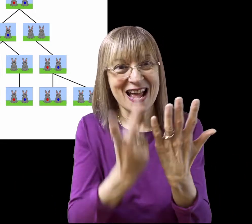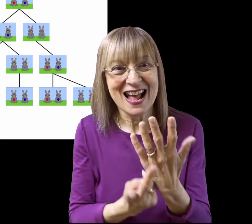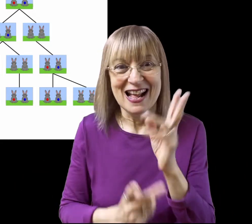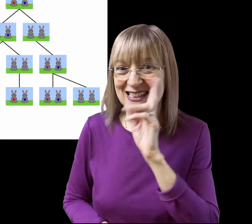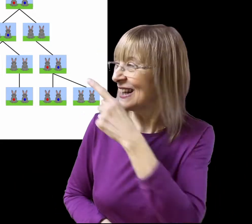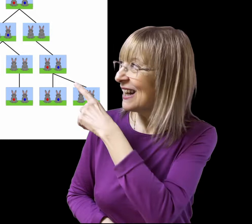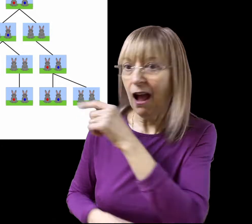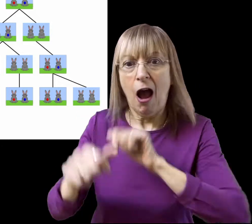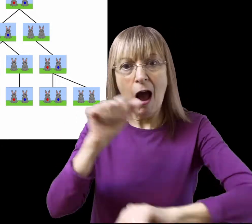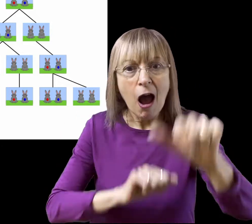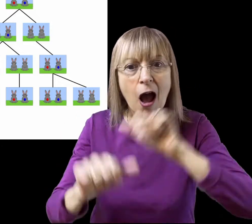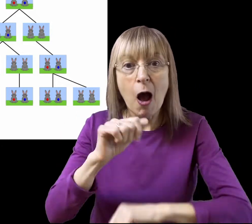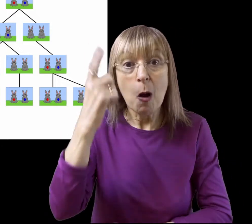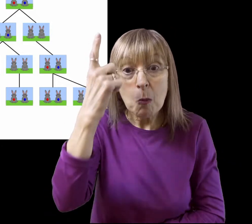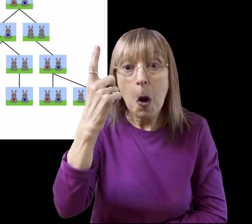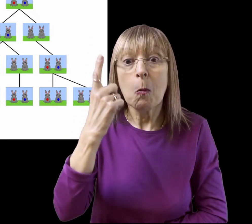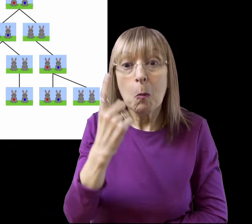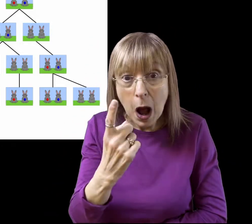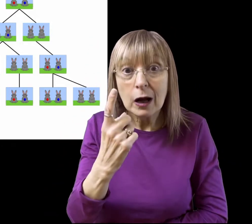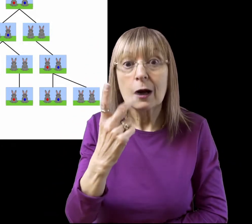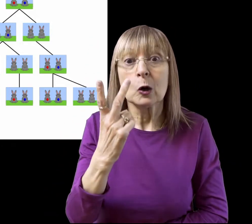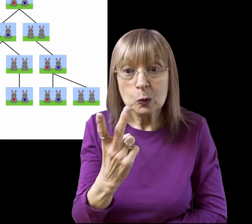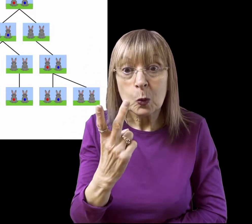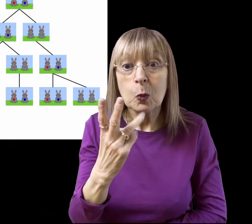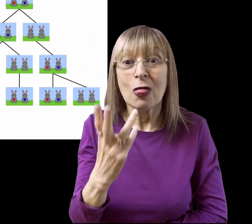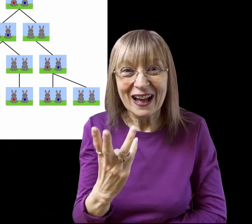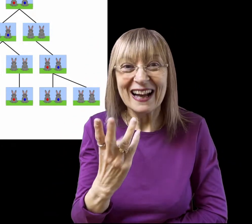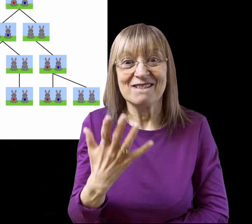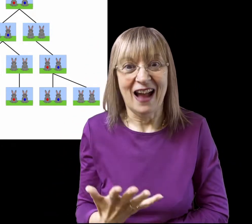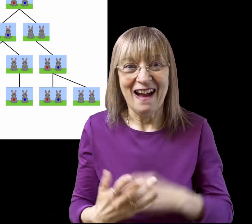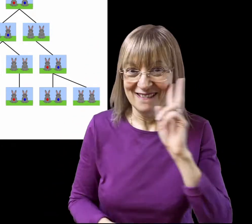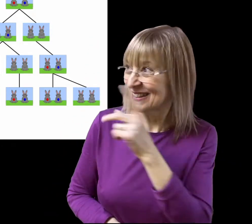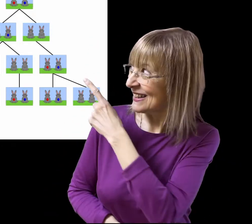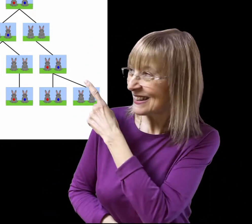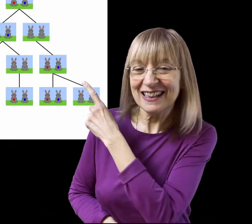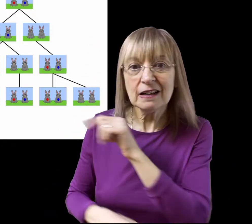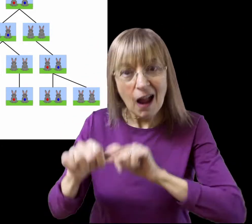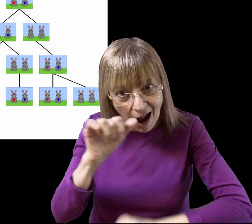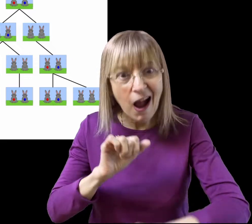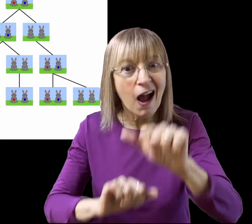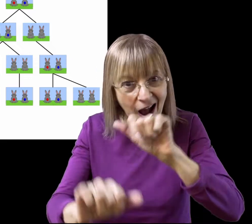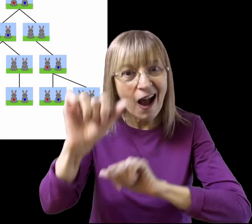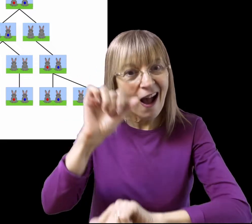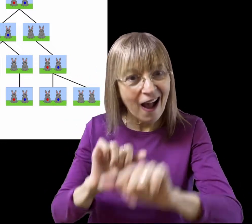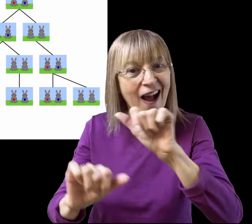the sequence so far went 1, 1, 2, 3,